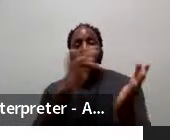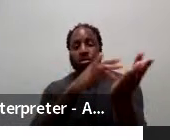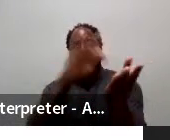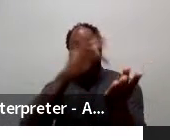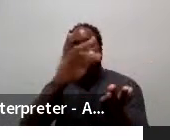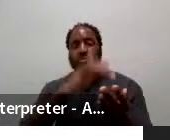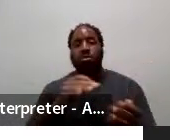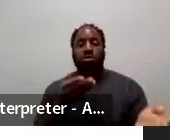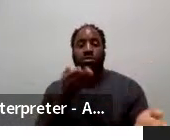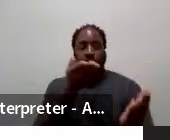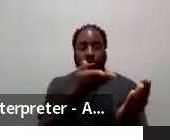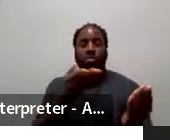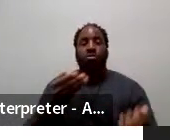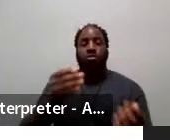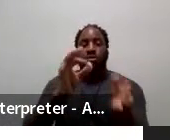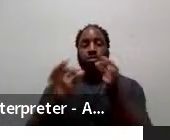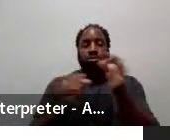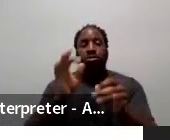instructions posted at